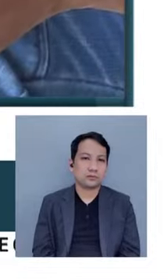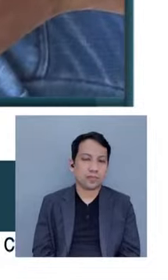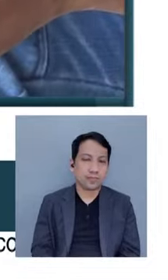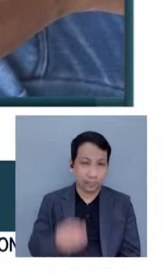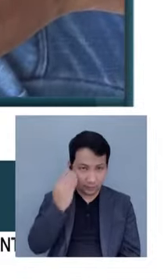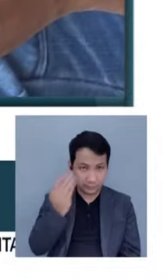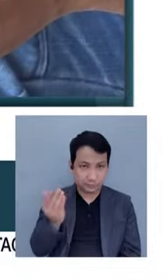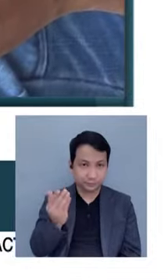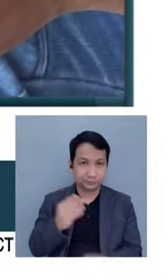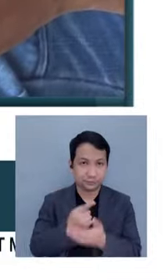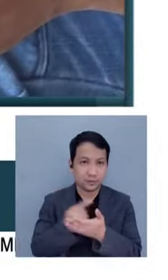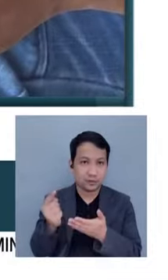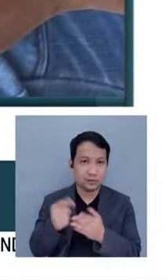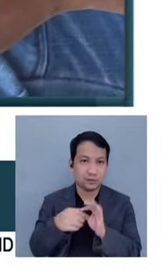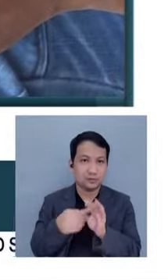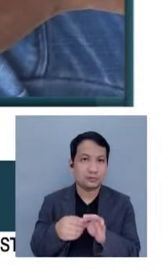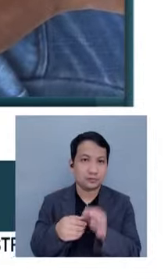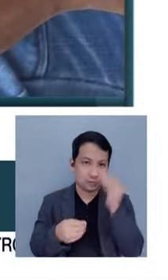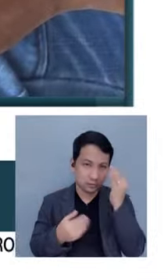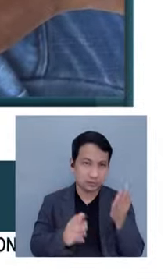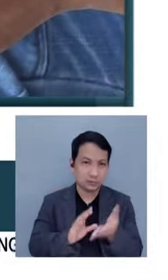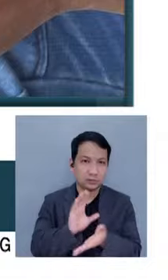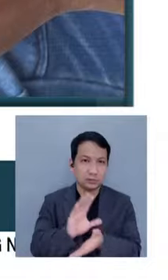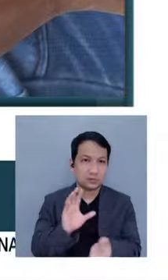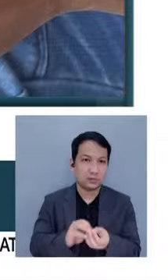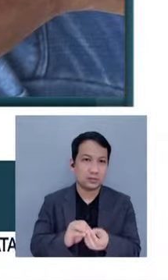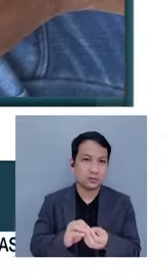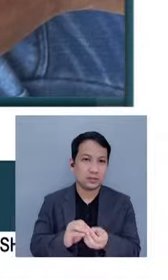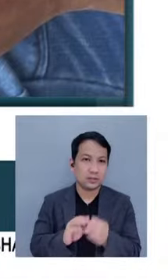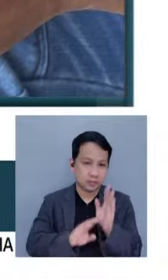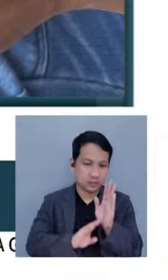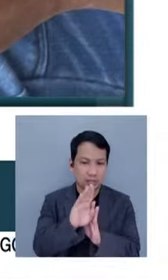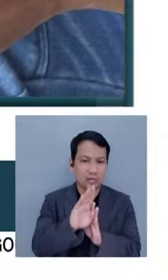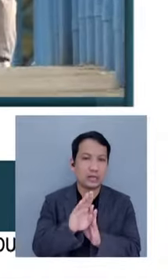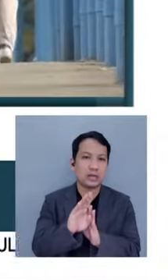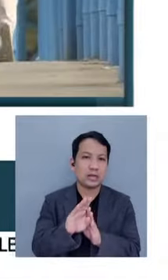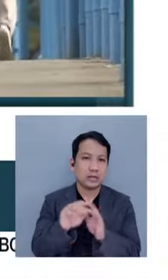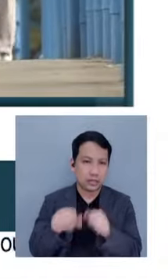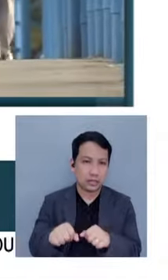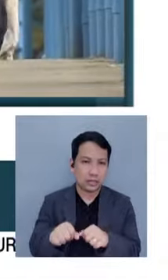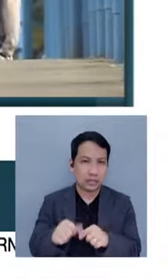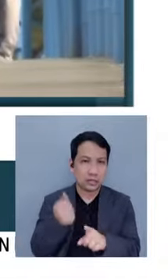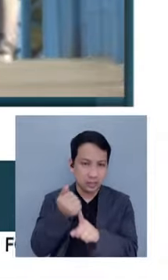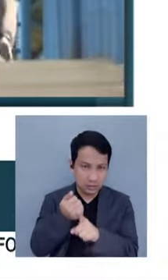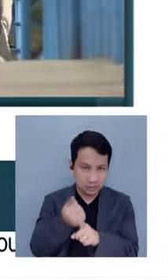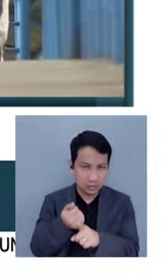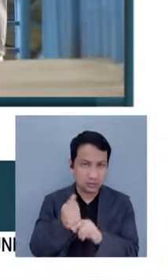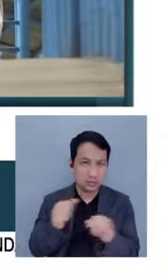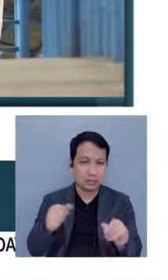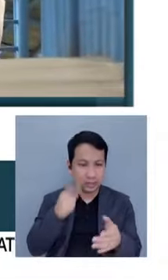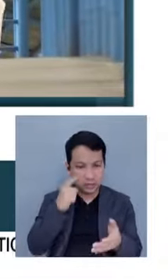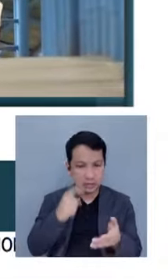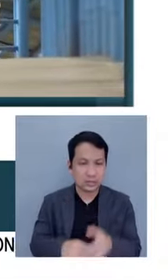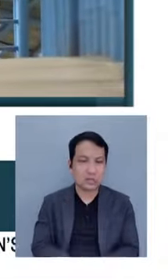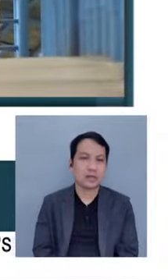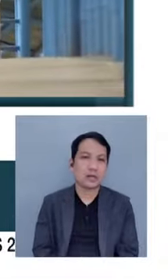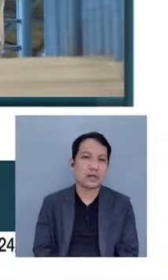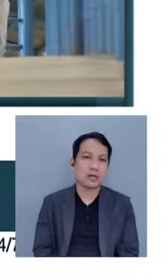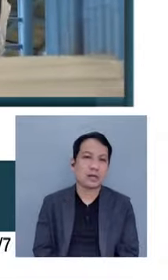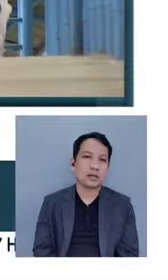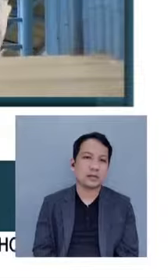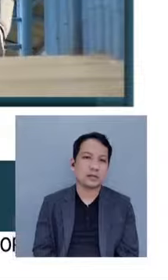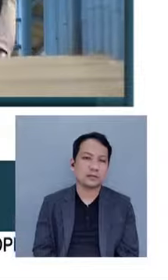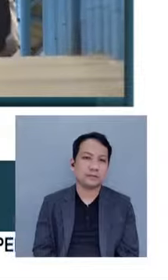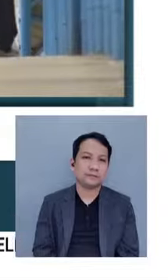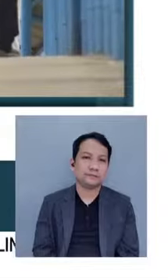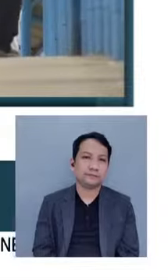week or the weeks following that, you see a spike in the attacks that we are detecting. Also, you will